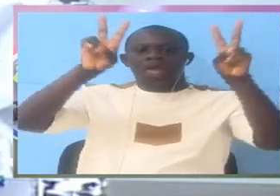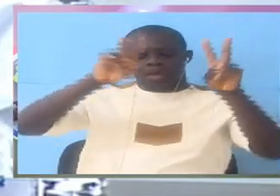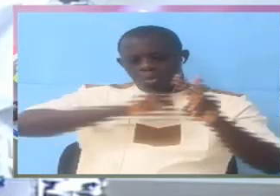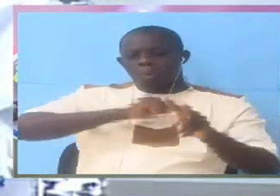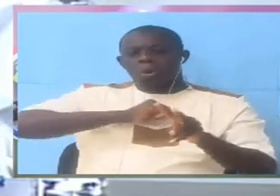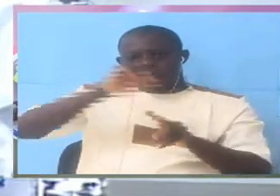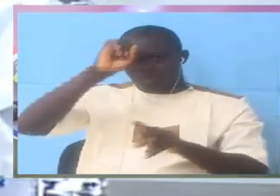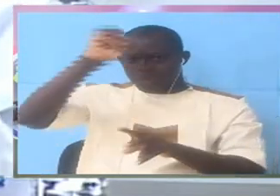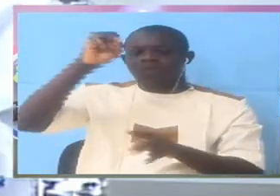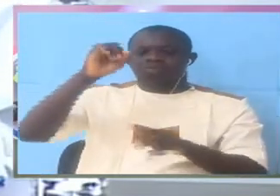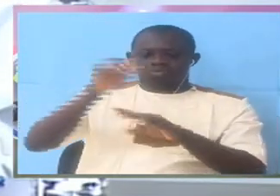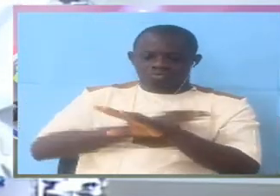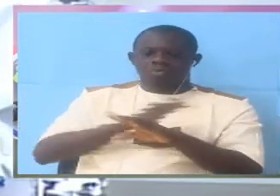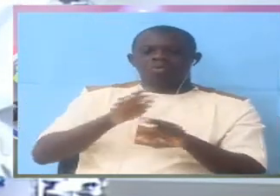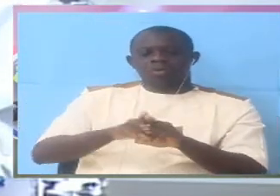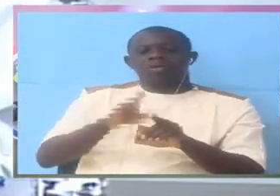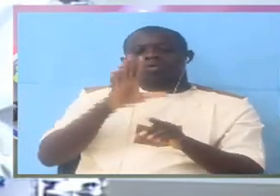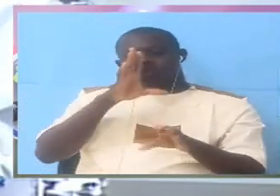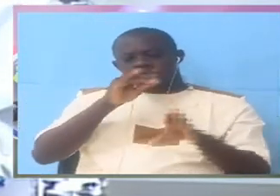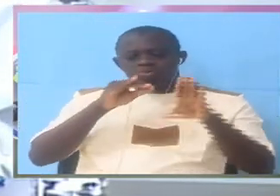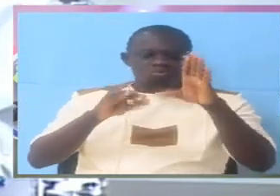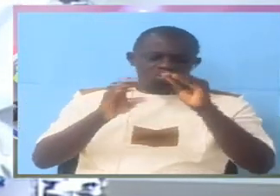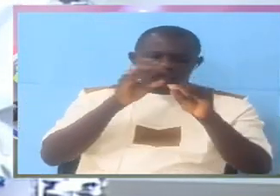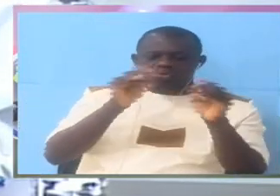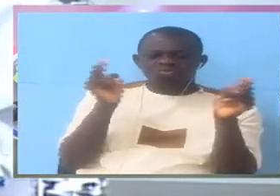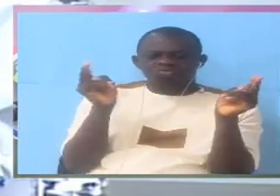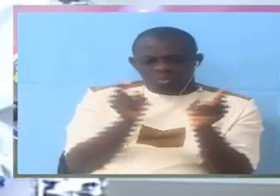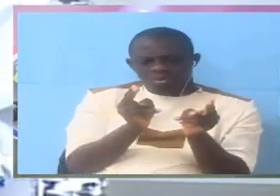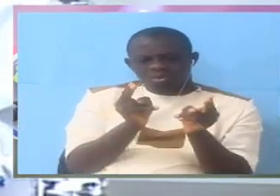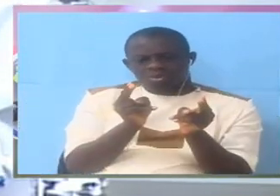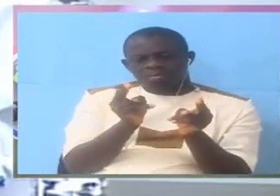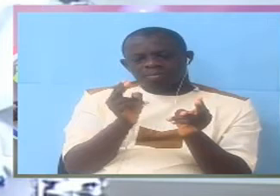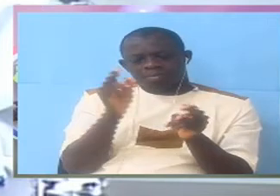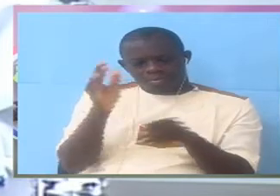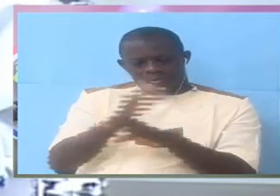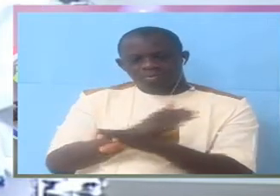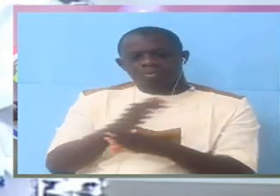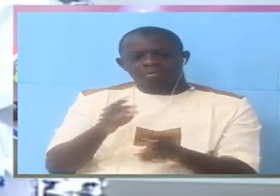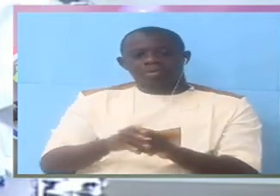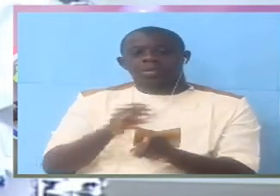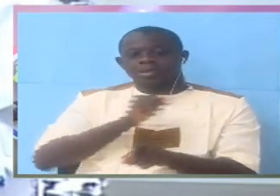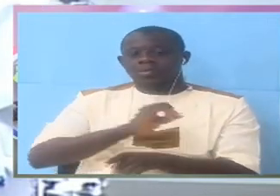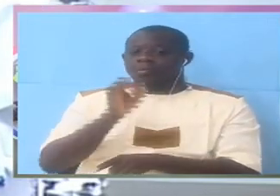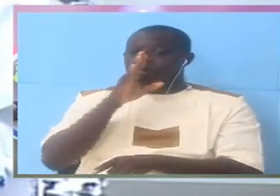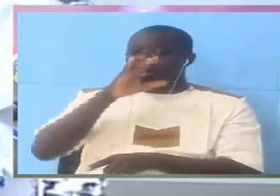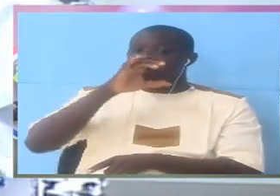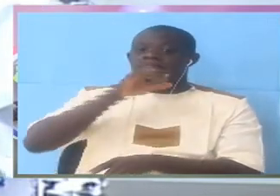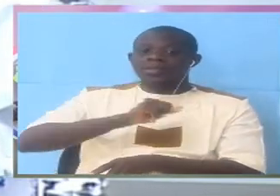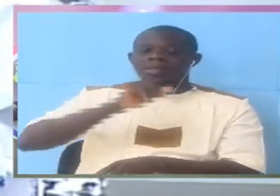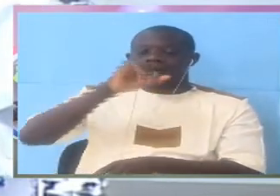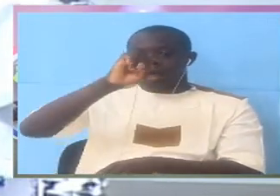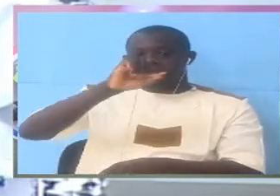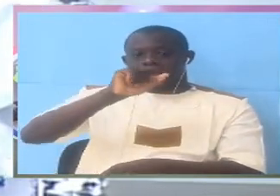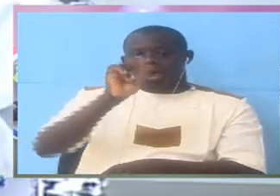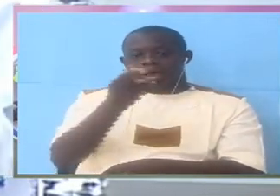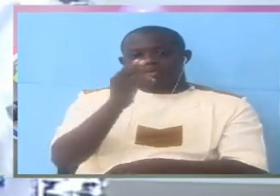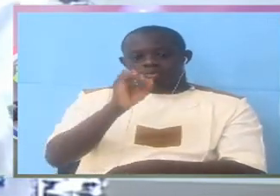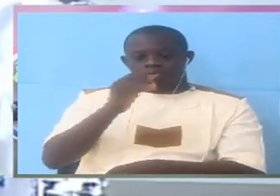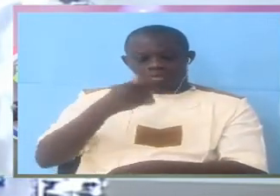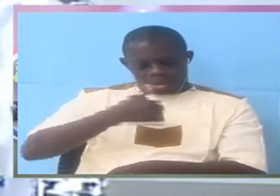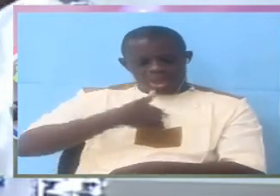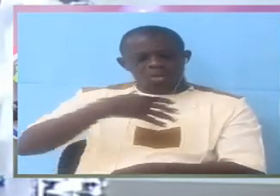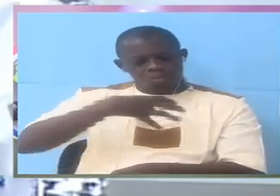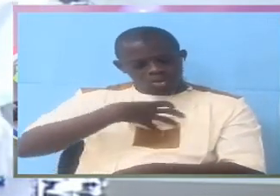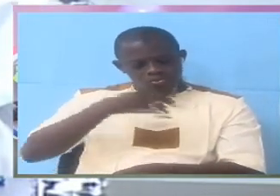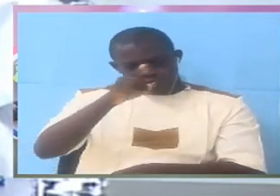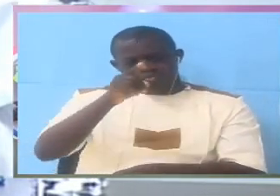So I spoke with him briefly. He said, Mr. Saho, there is I want you to go and join this